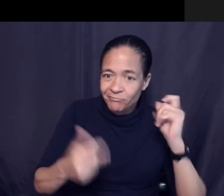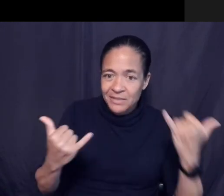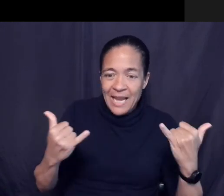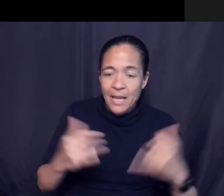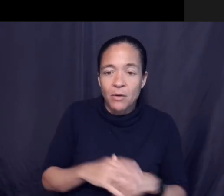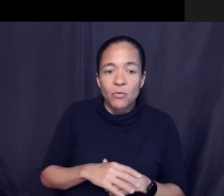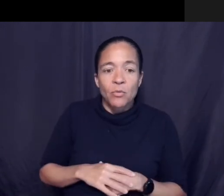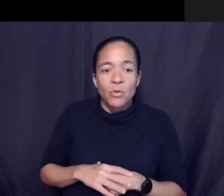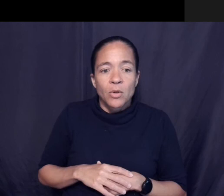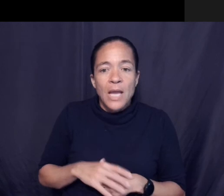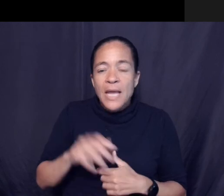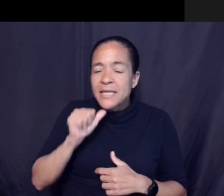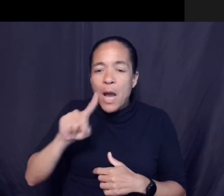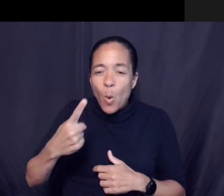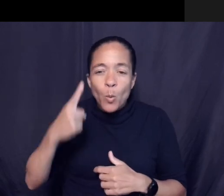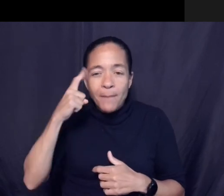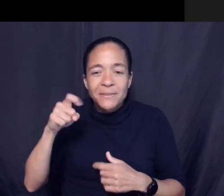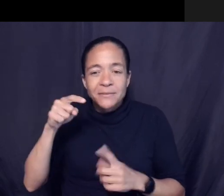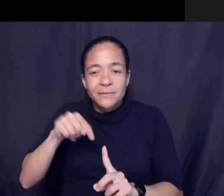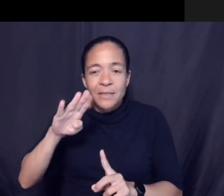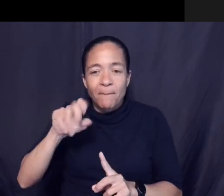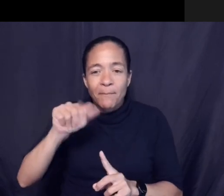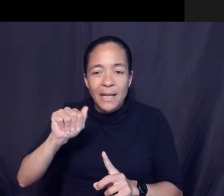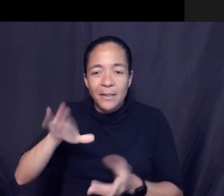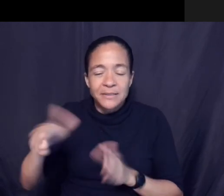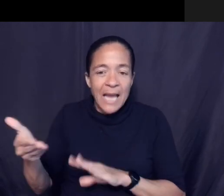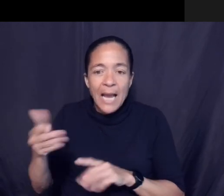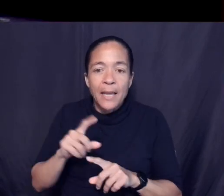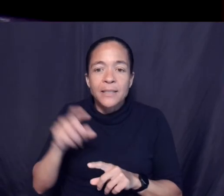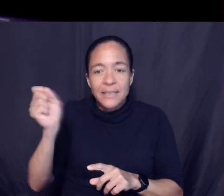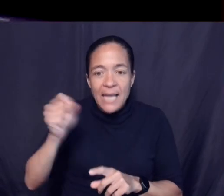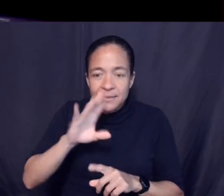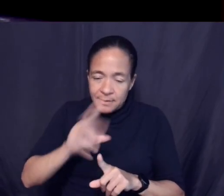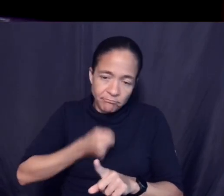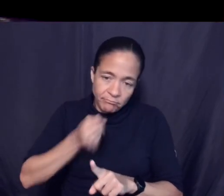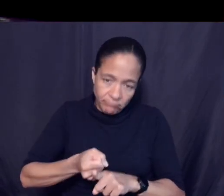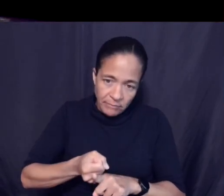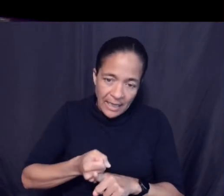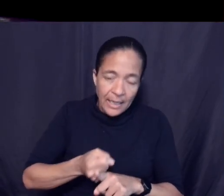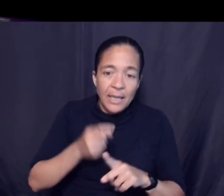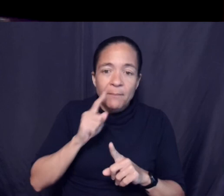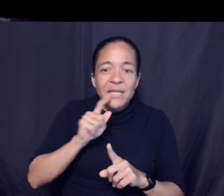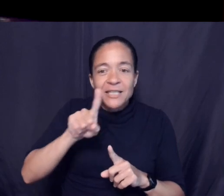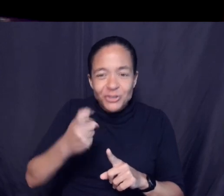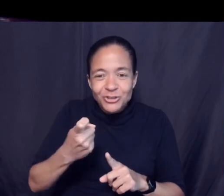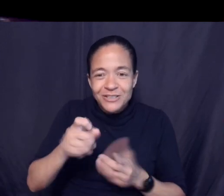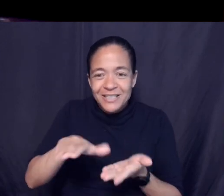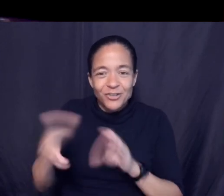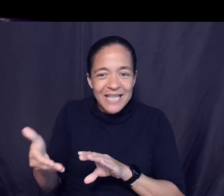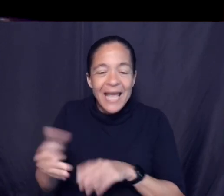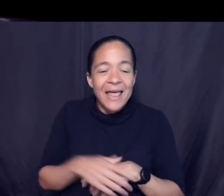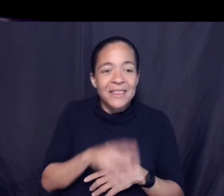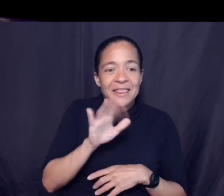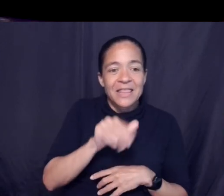same, and not just due to her loss, that has been very impactful, but it's not just due to